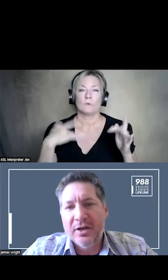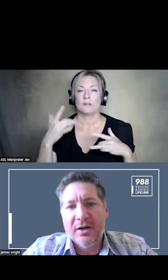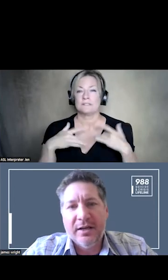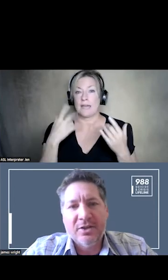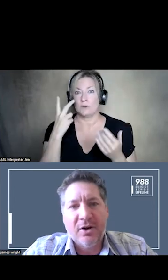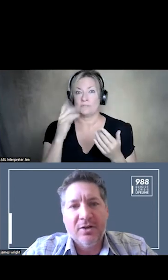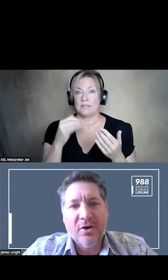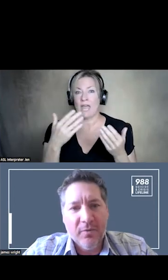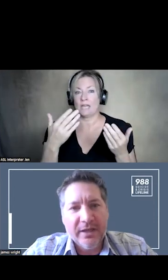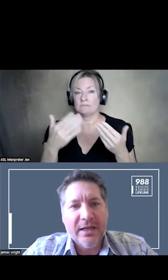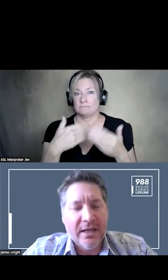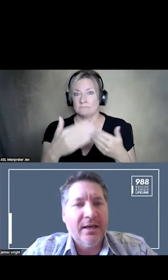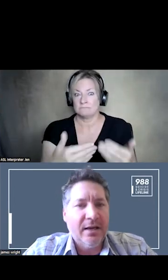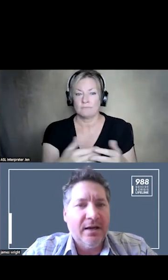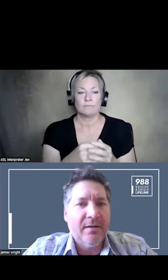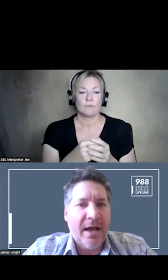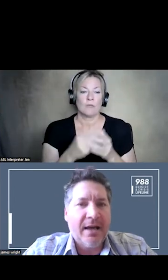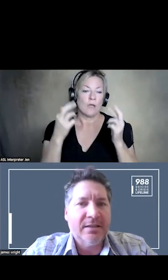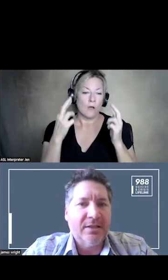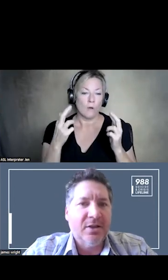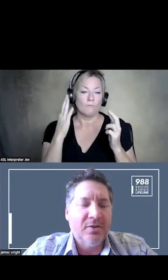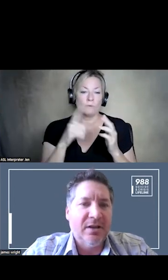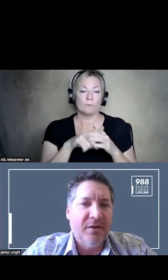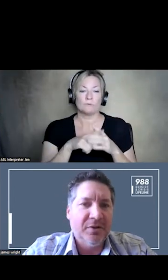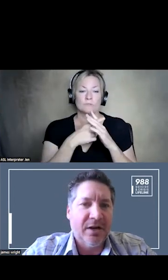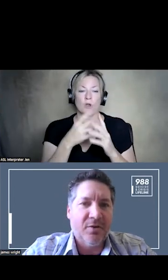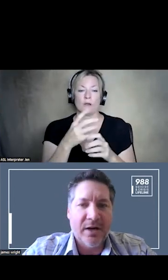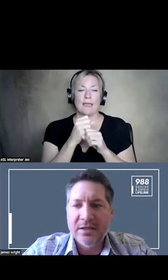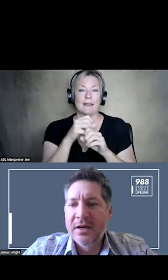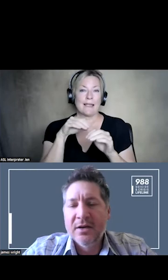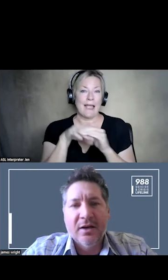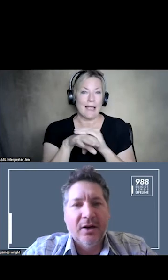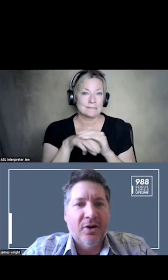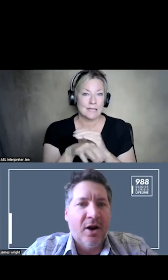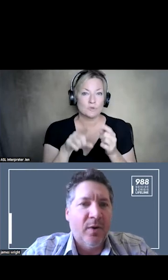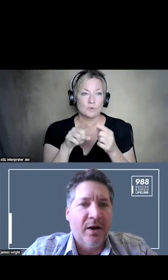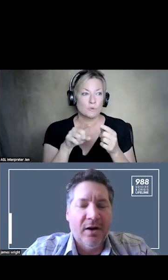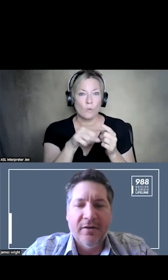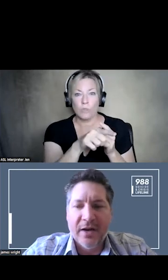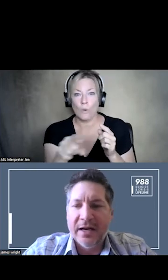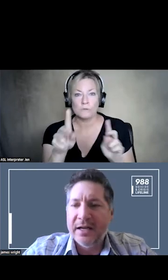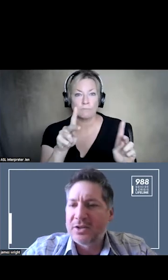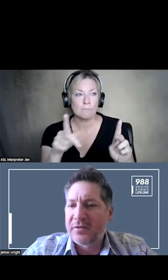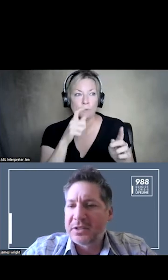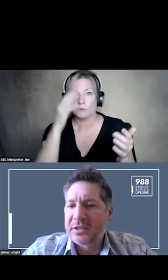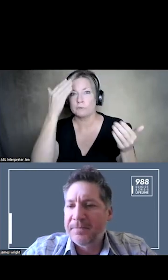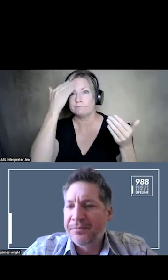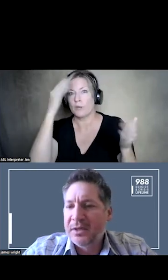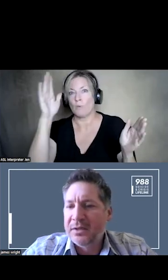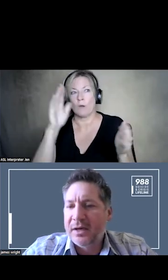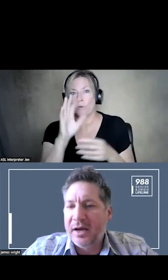this year and start hopefully getting access to those individuals that otherwise are not aware of 988